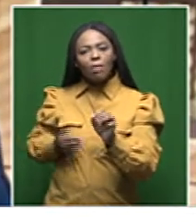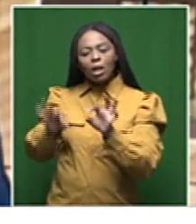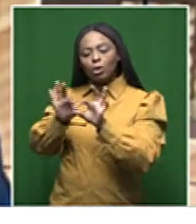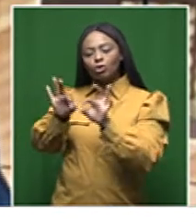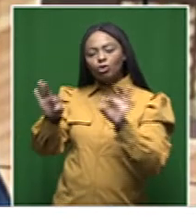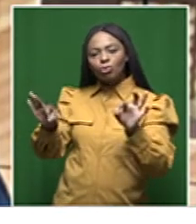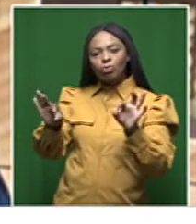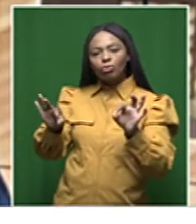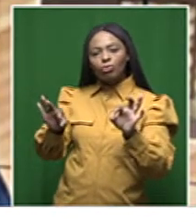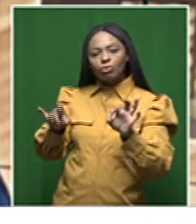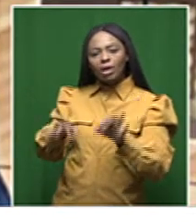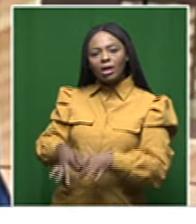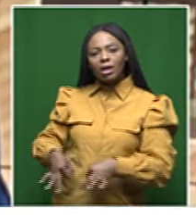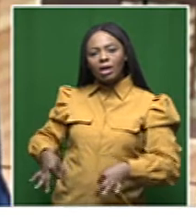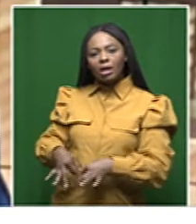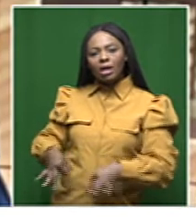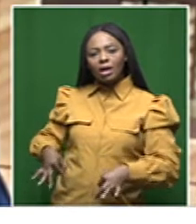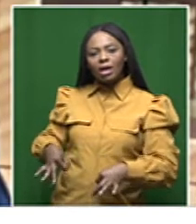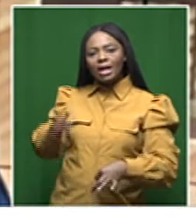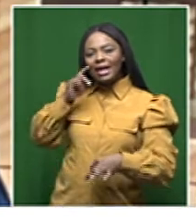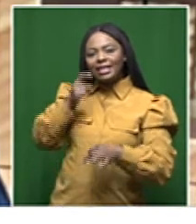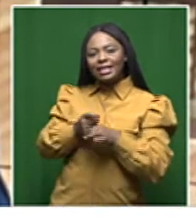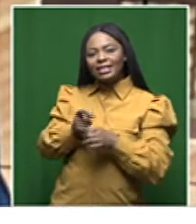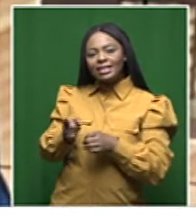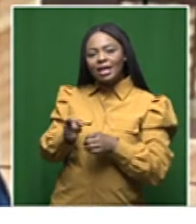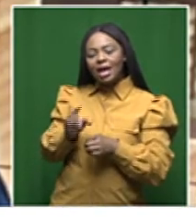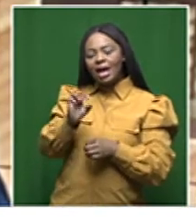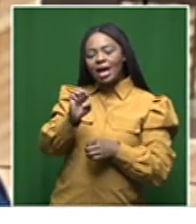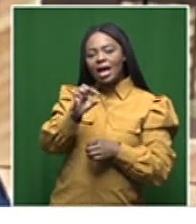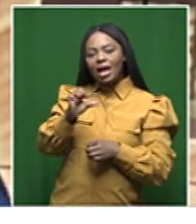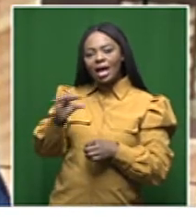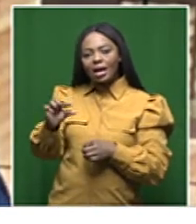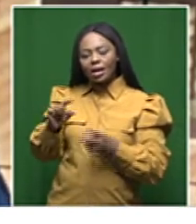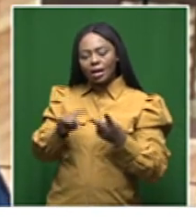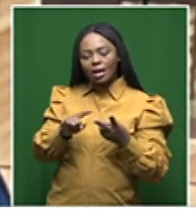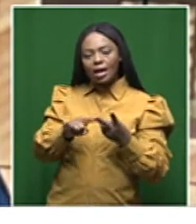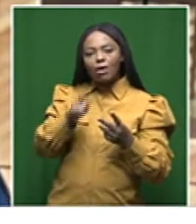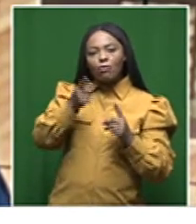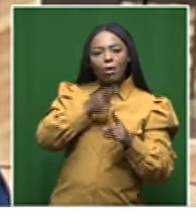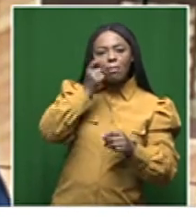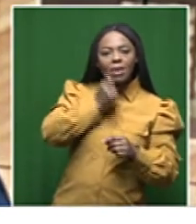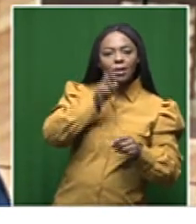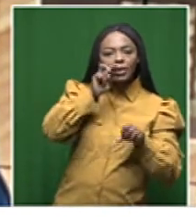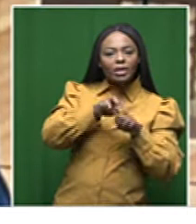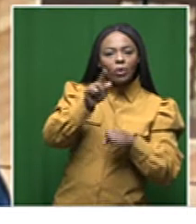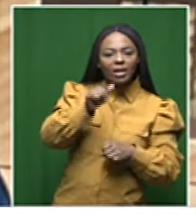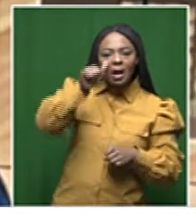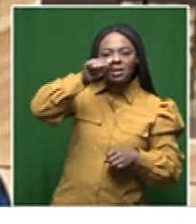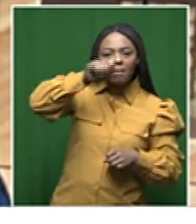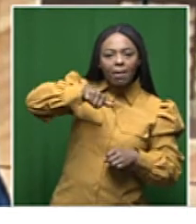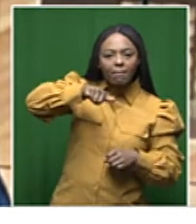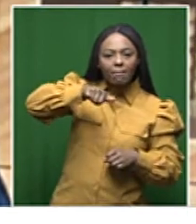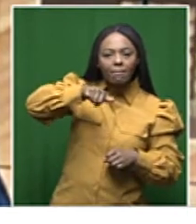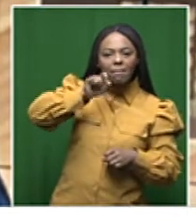fallopian tubes, and you need an egg from that individual, and you need a sperm from a man, because all the